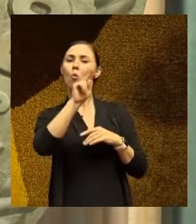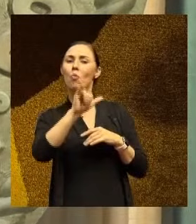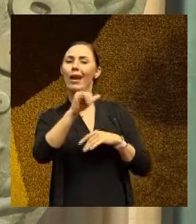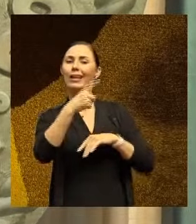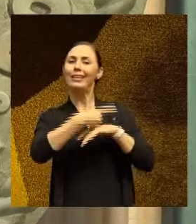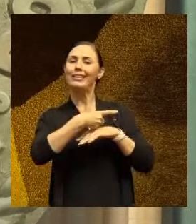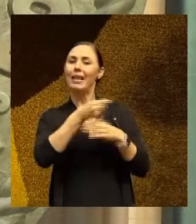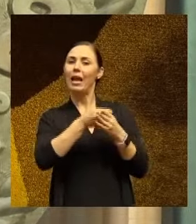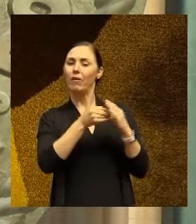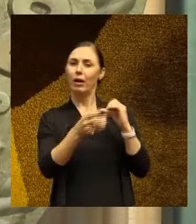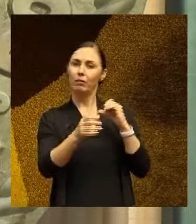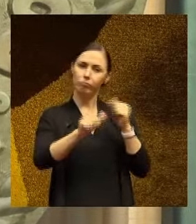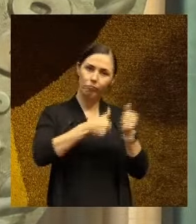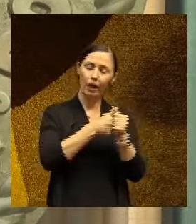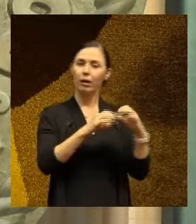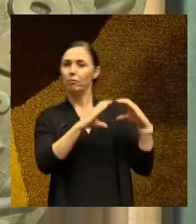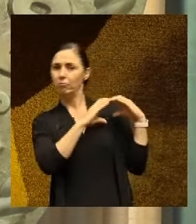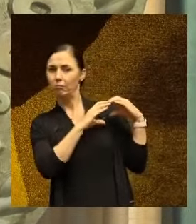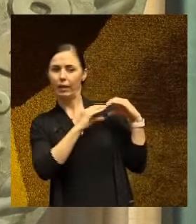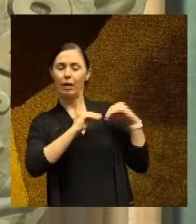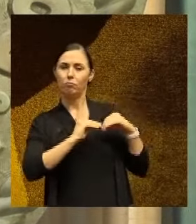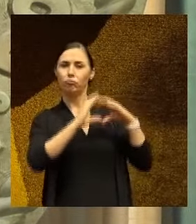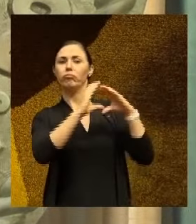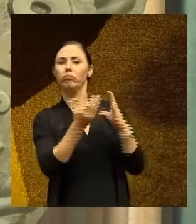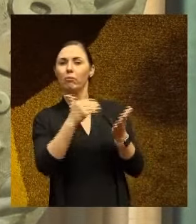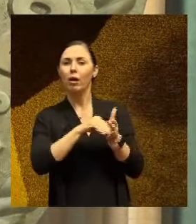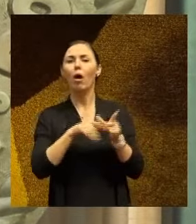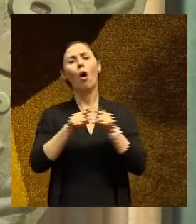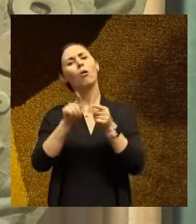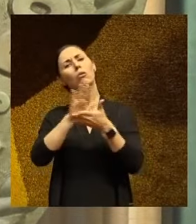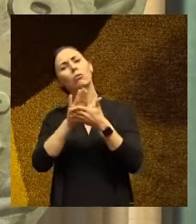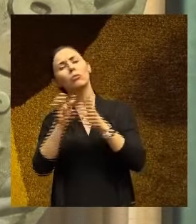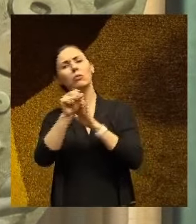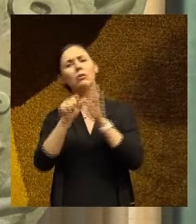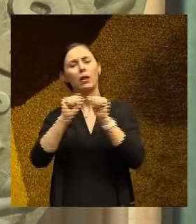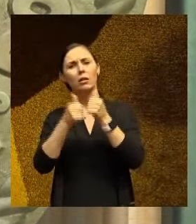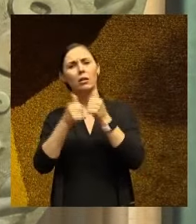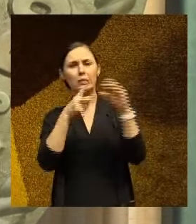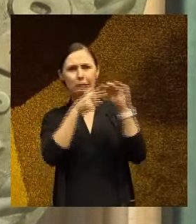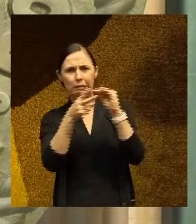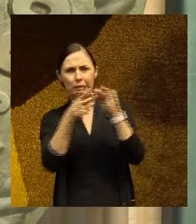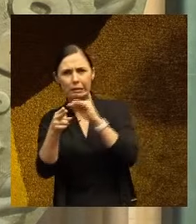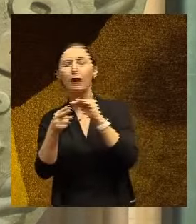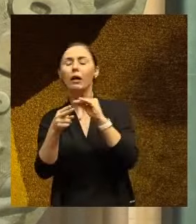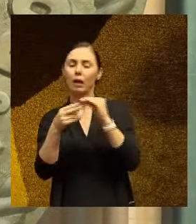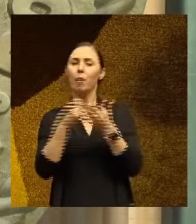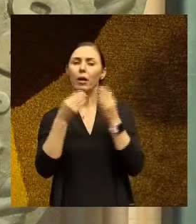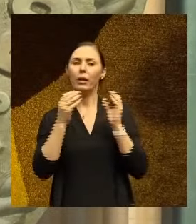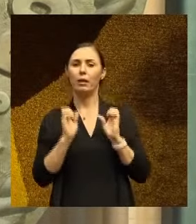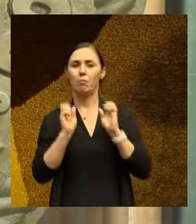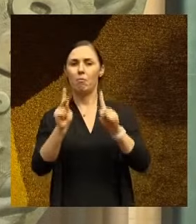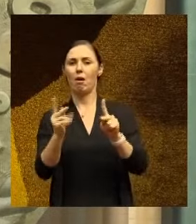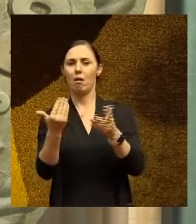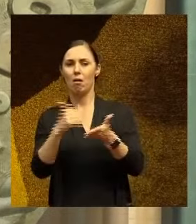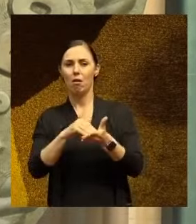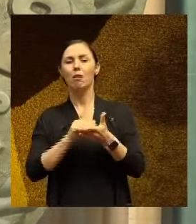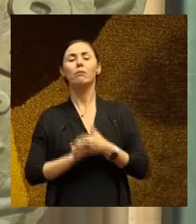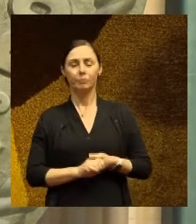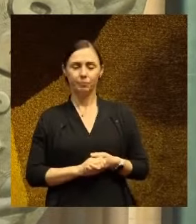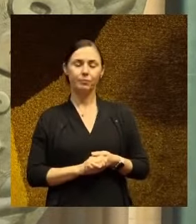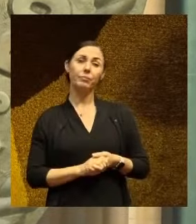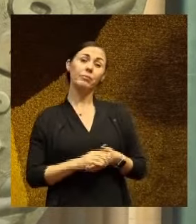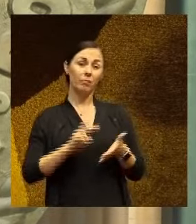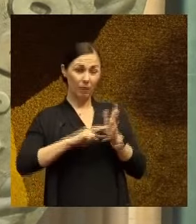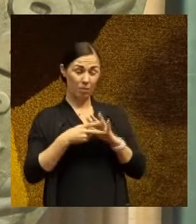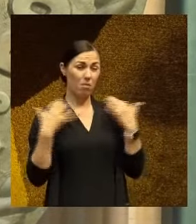our schools and state agencies that provide essential services to our people. In other words, we have a chance